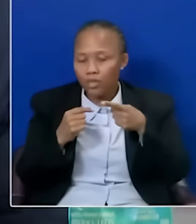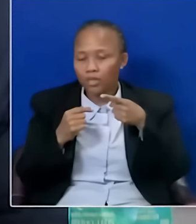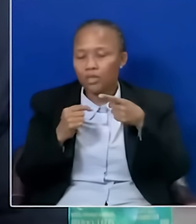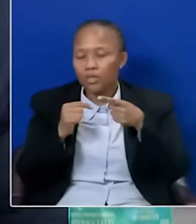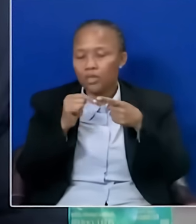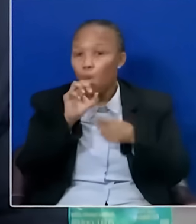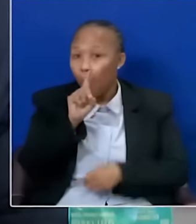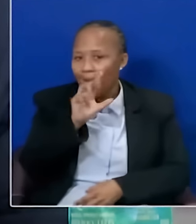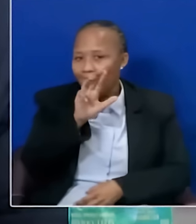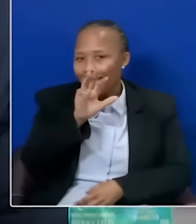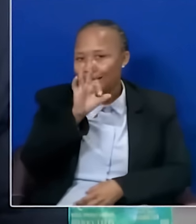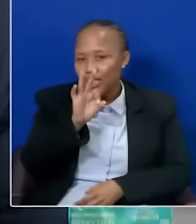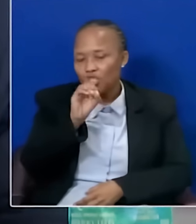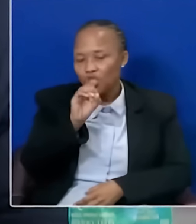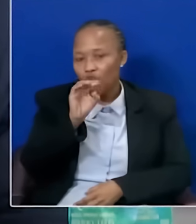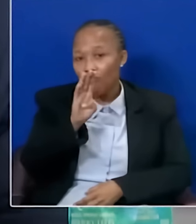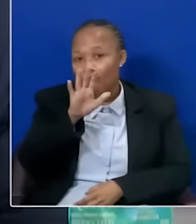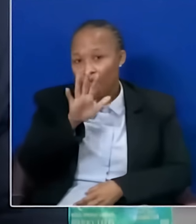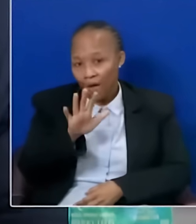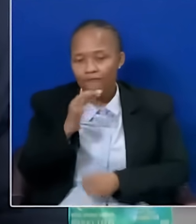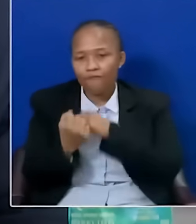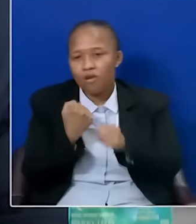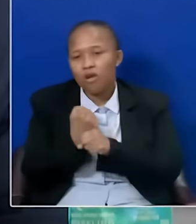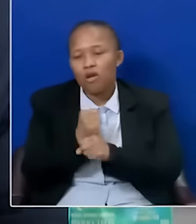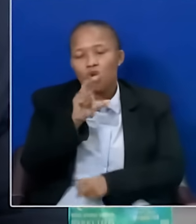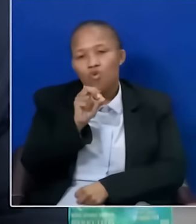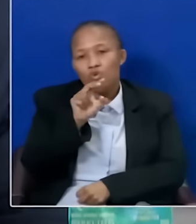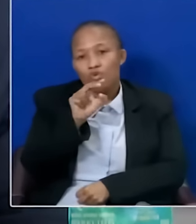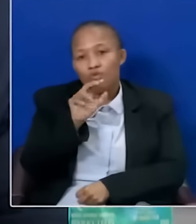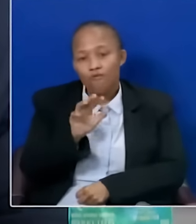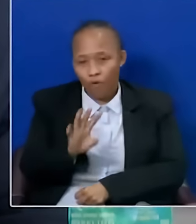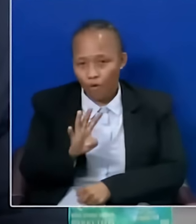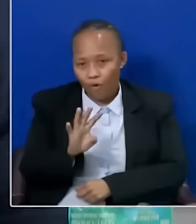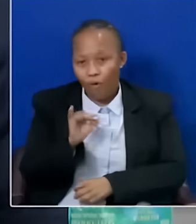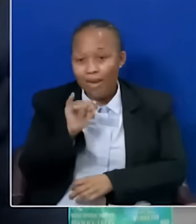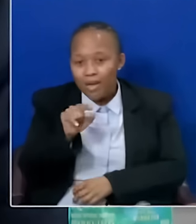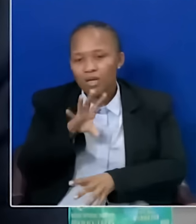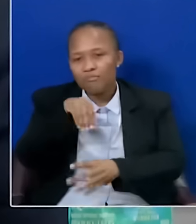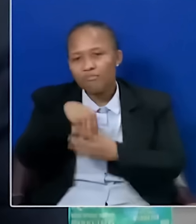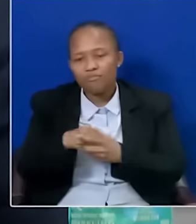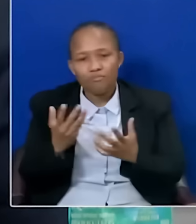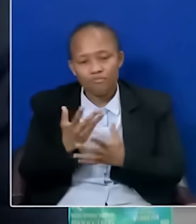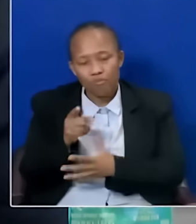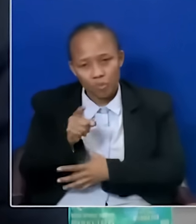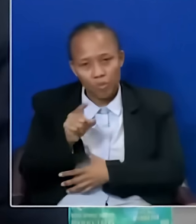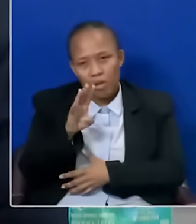193045 of 2024 belonging to the Bramley case.